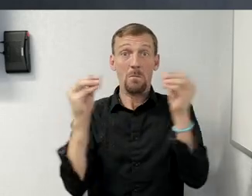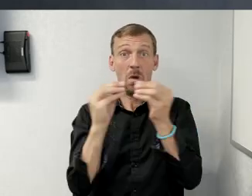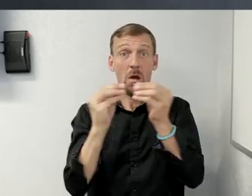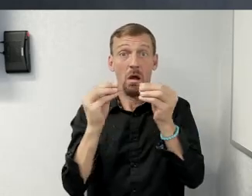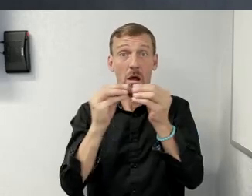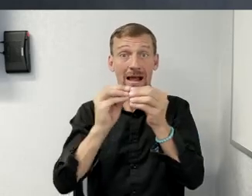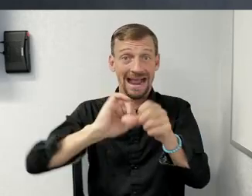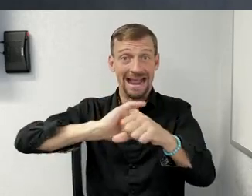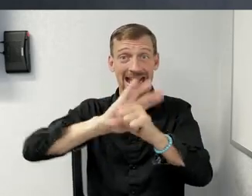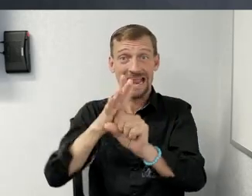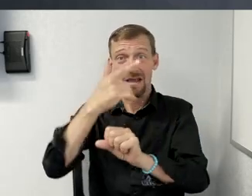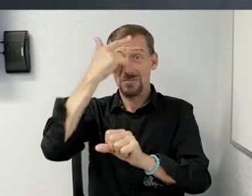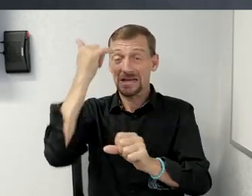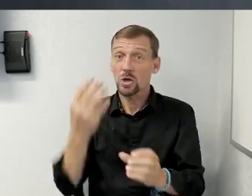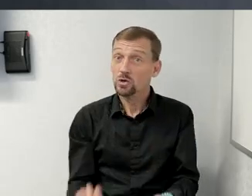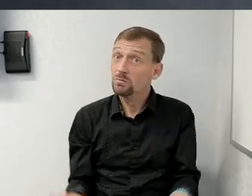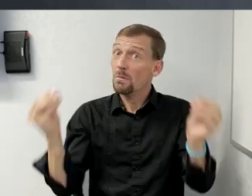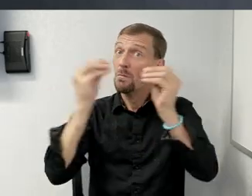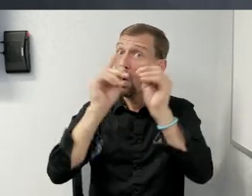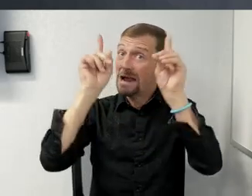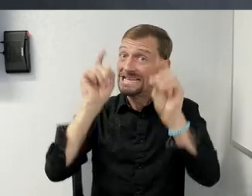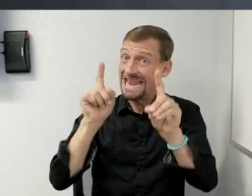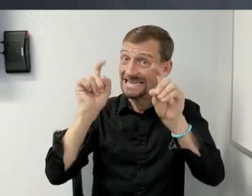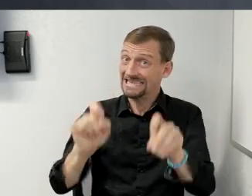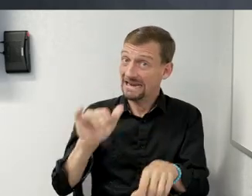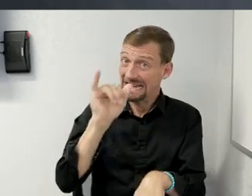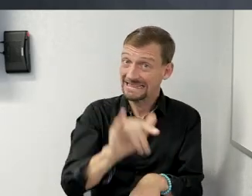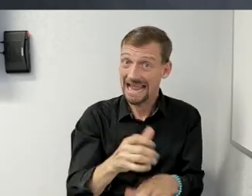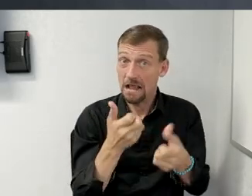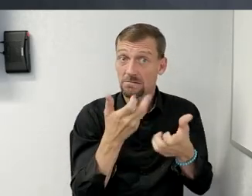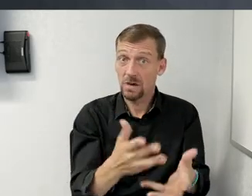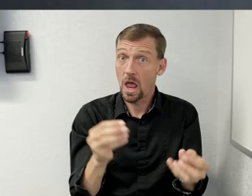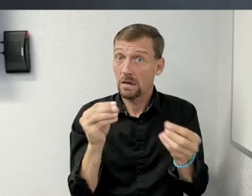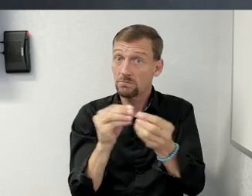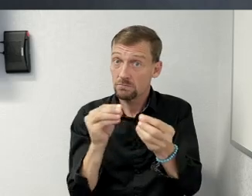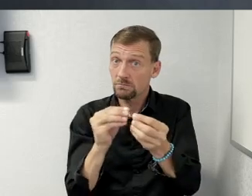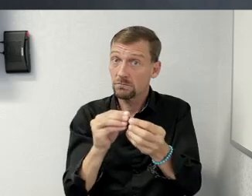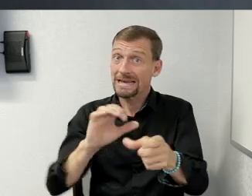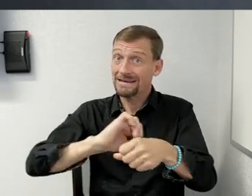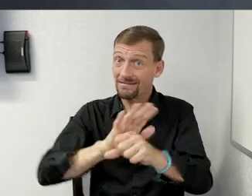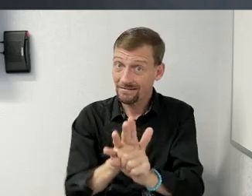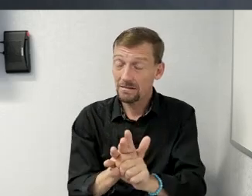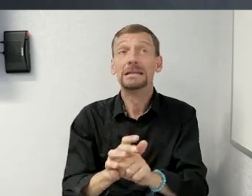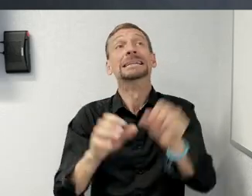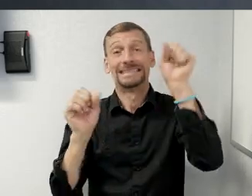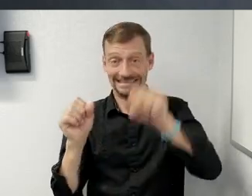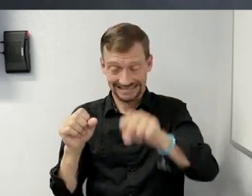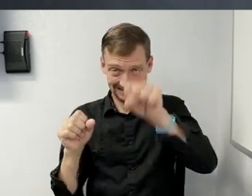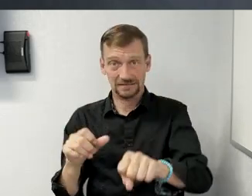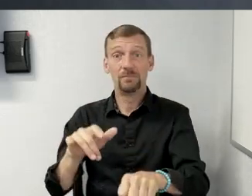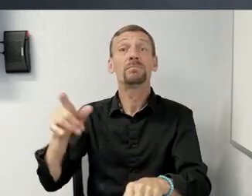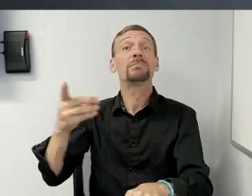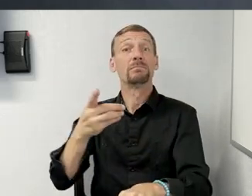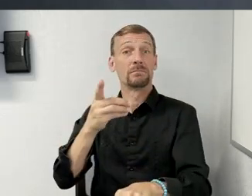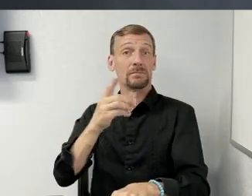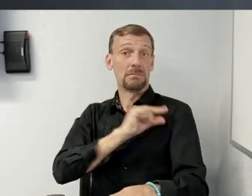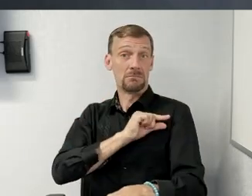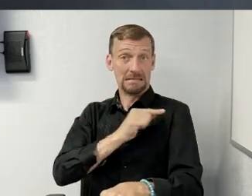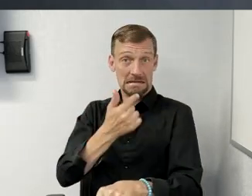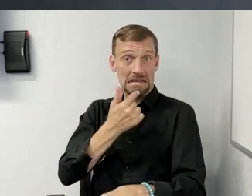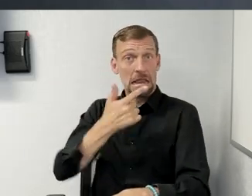we're absolutely. Definitely, testing has become increasingly available over